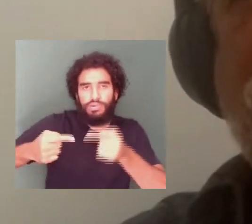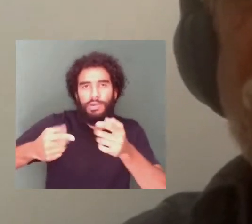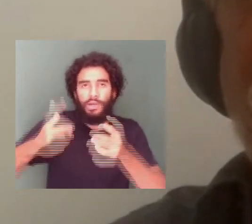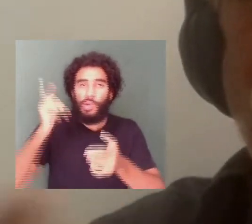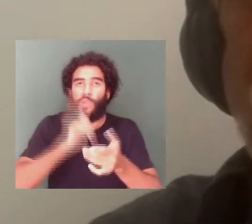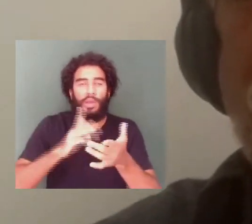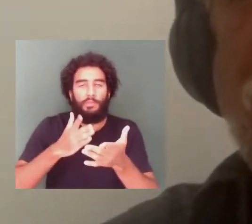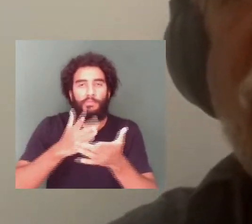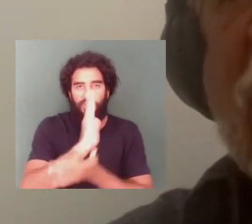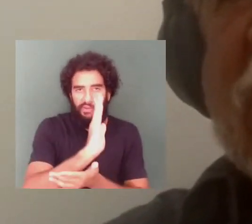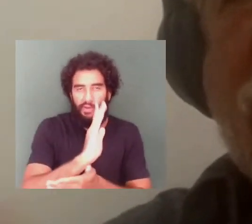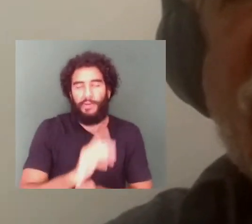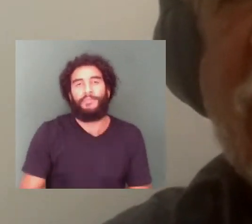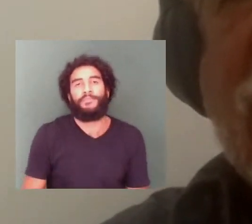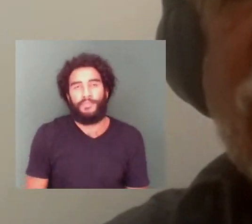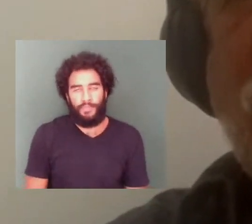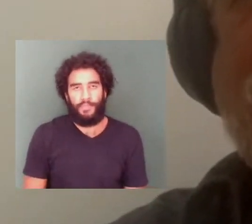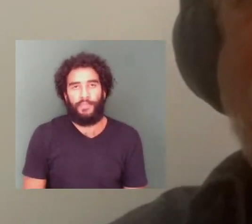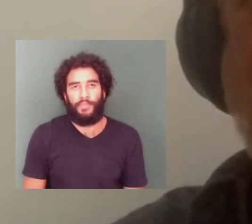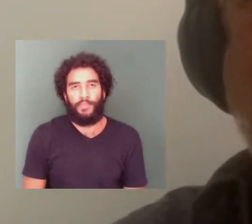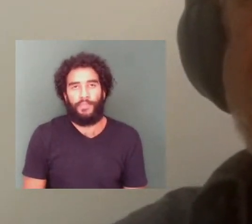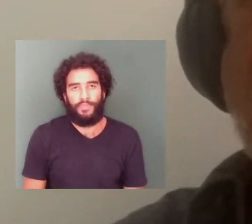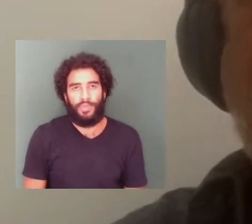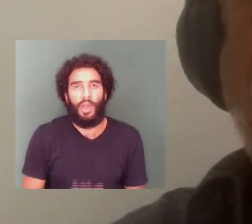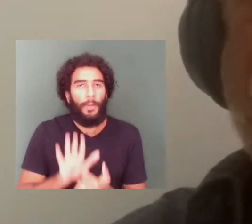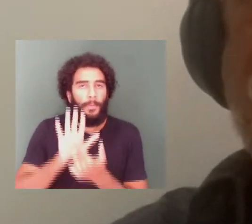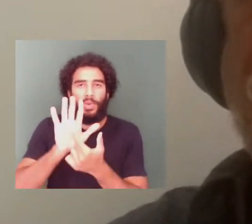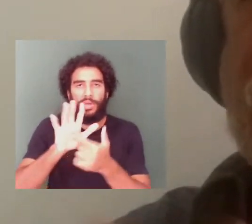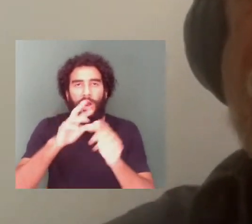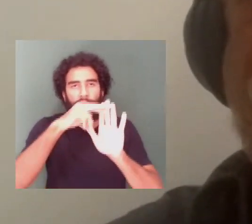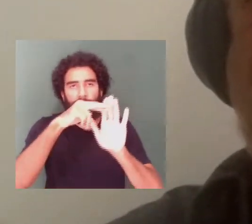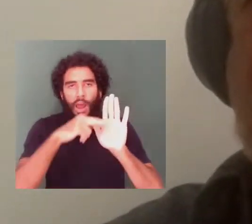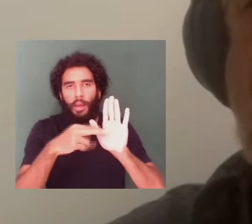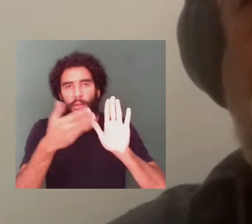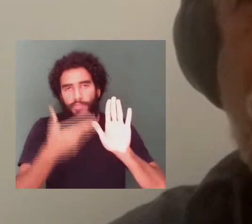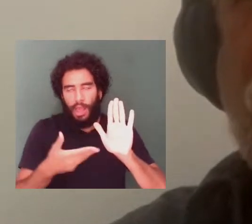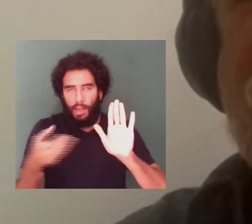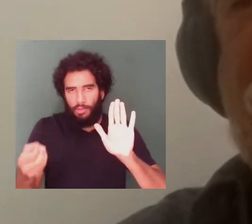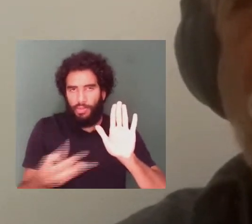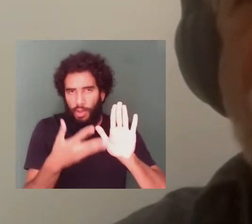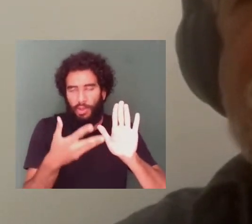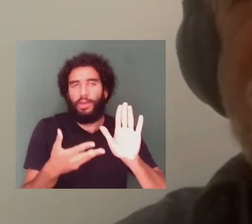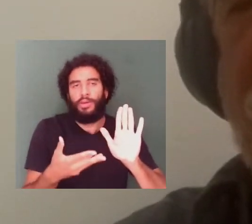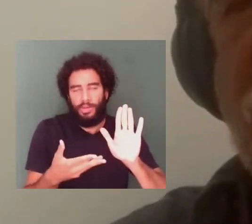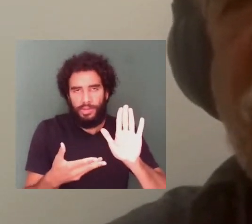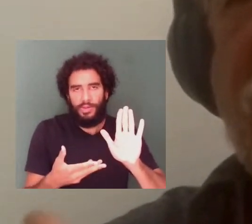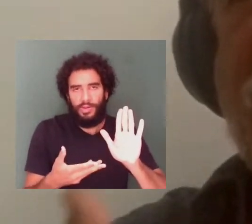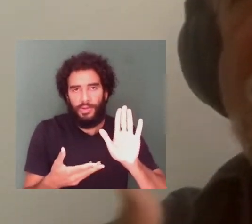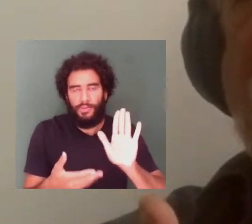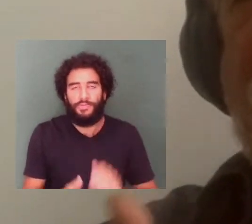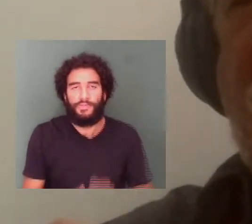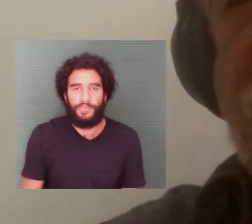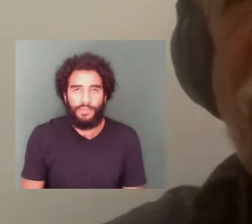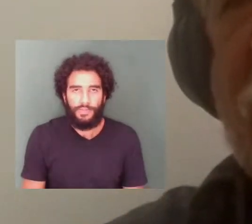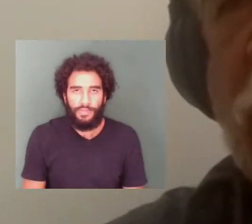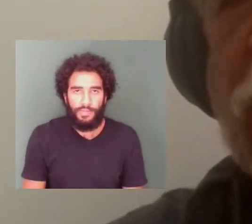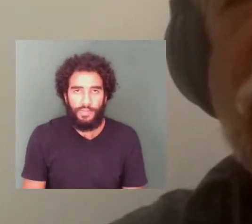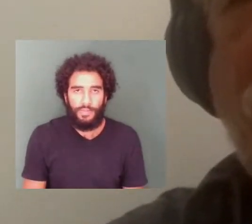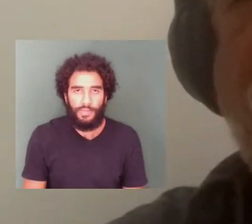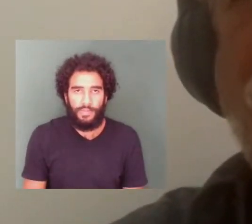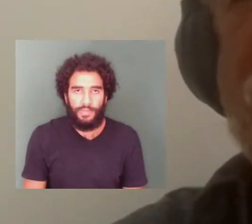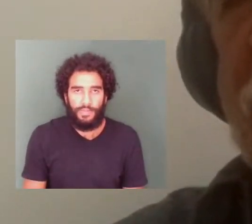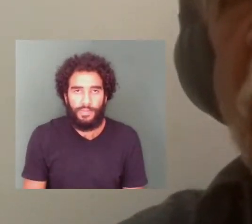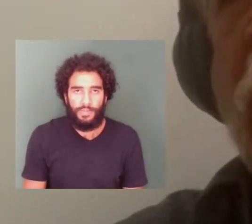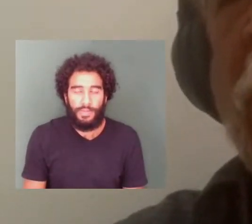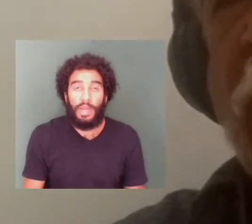have discussions and situations that are current and are represented in the code. And